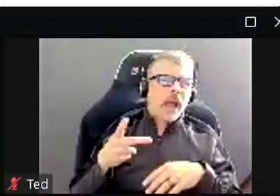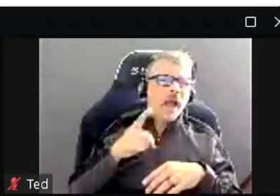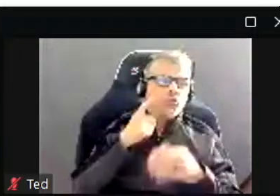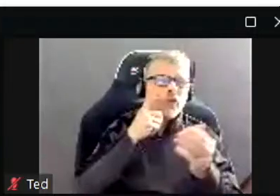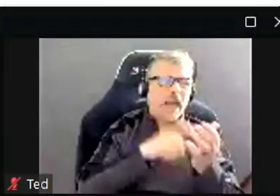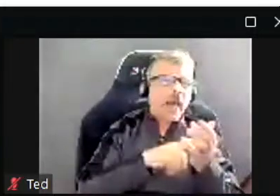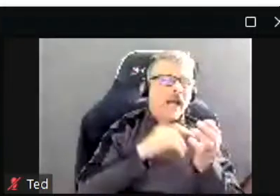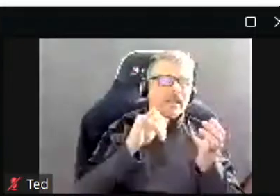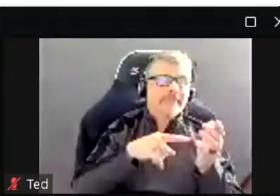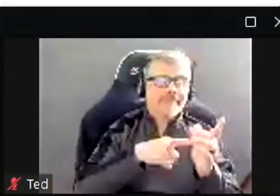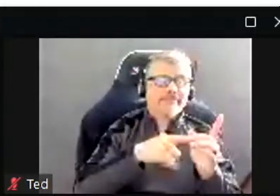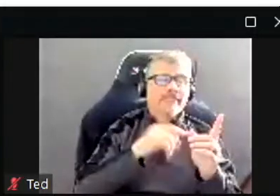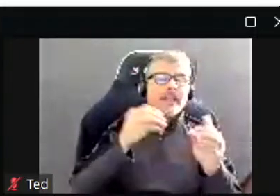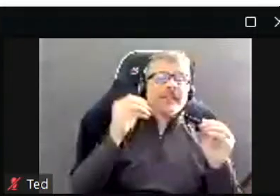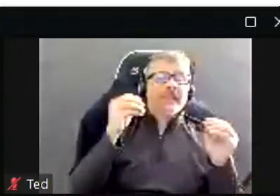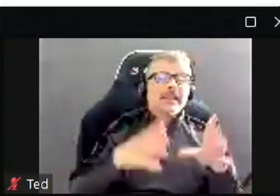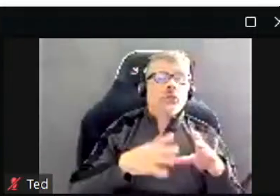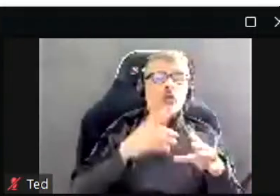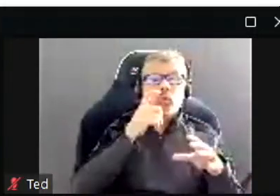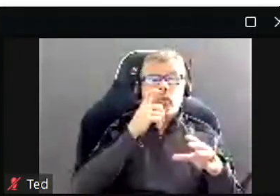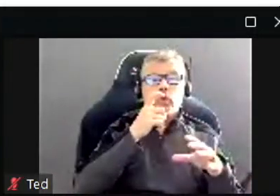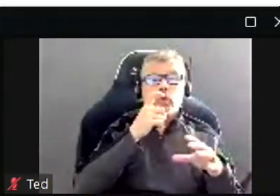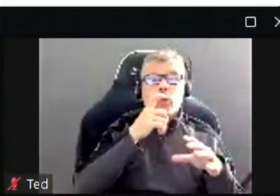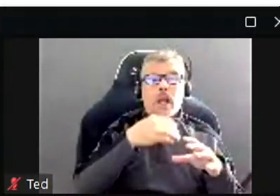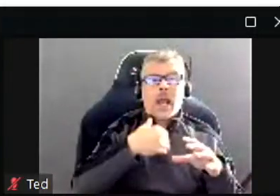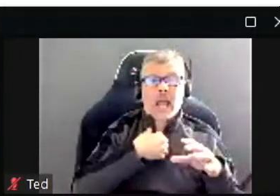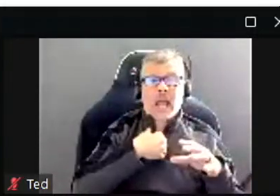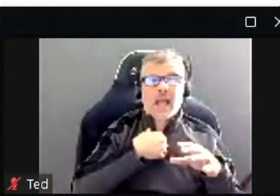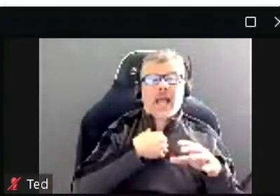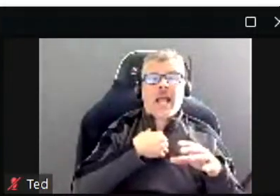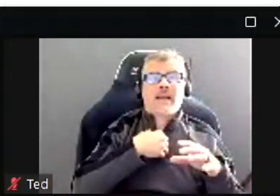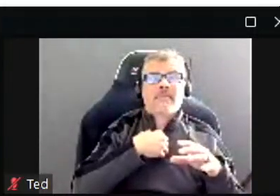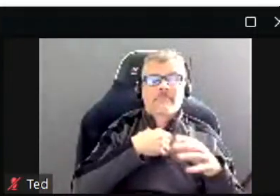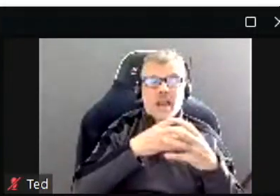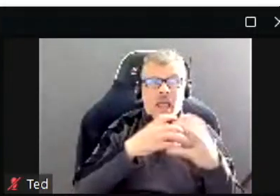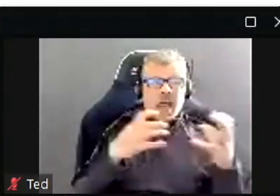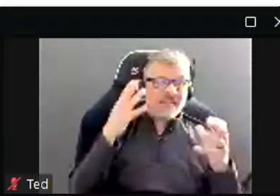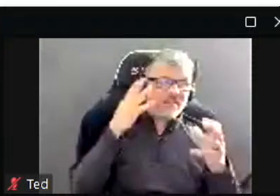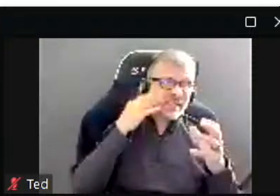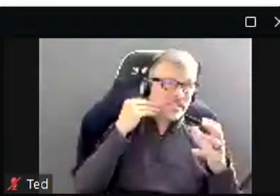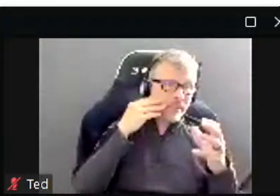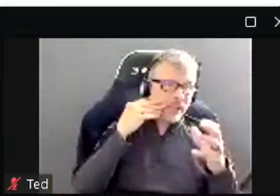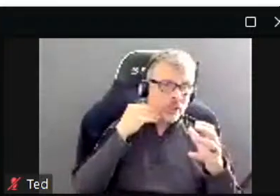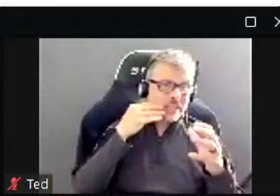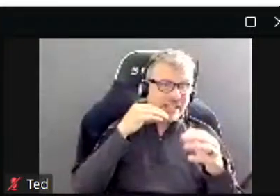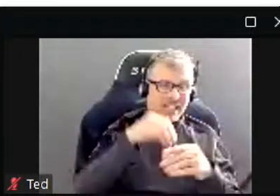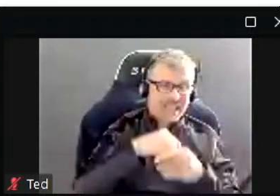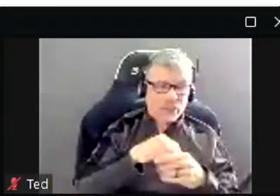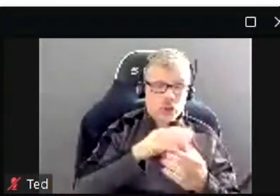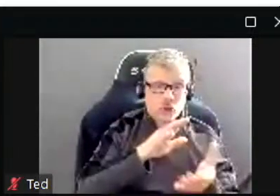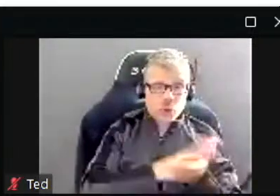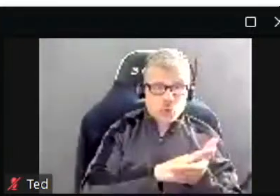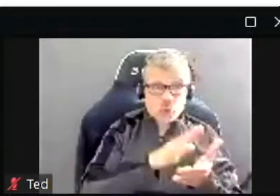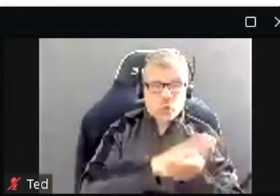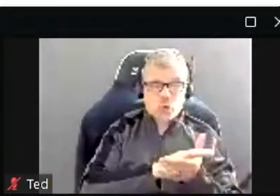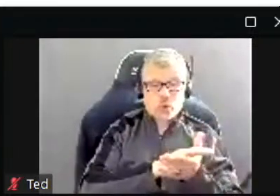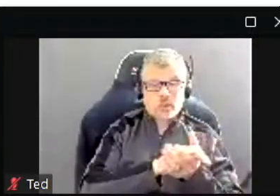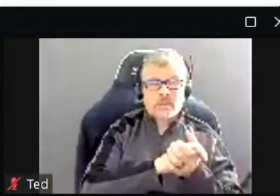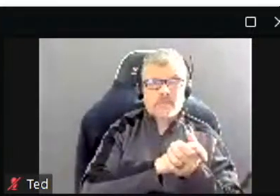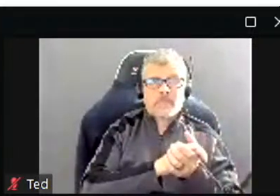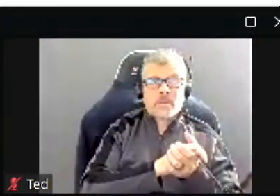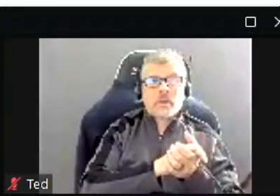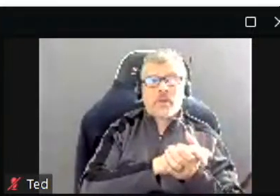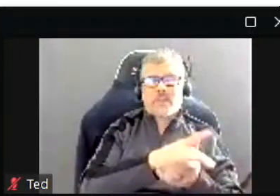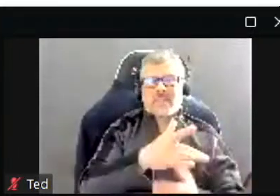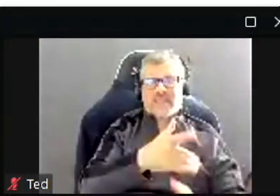teachers who have had deep experience in schools beyond student teaching or feel much